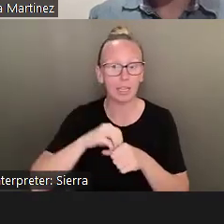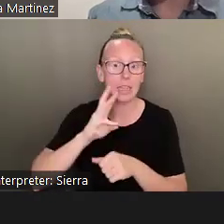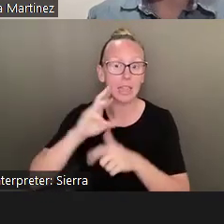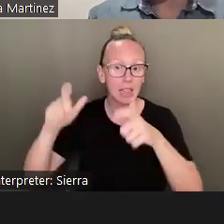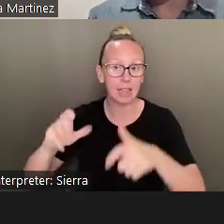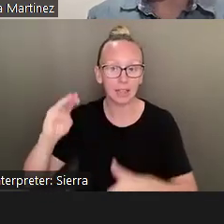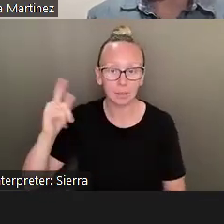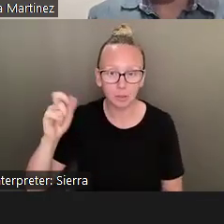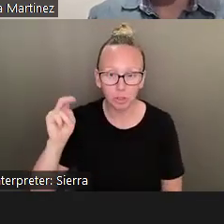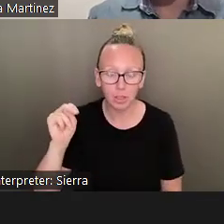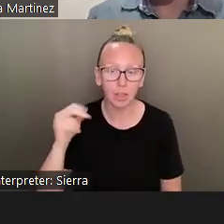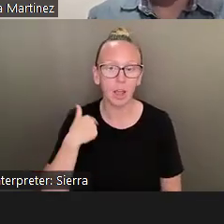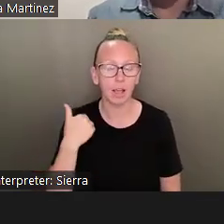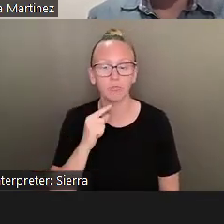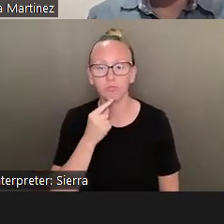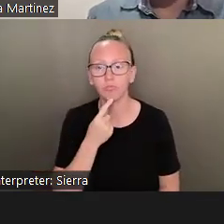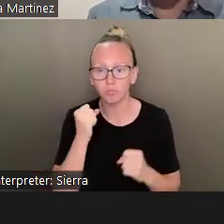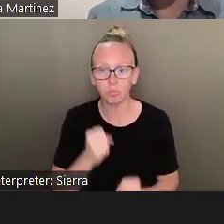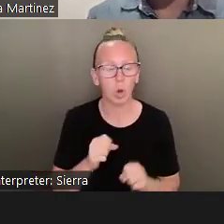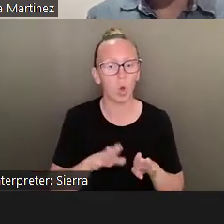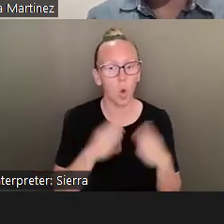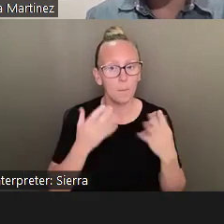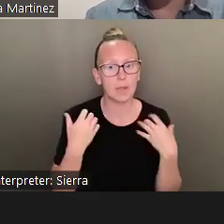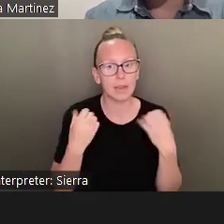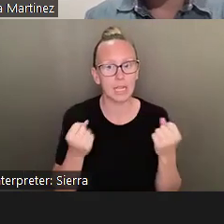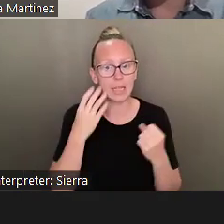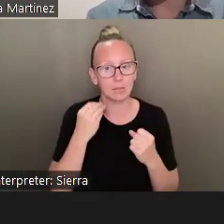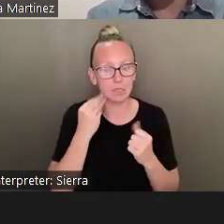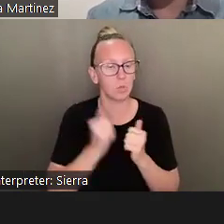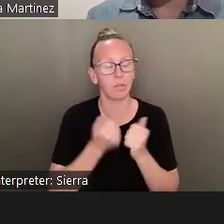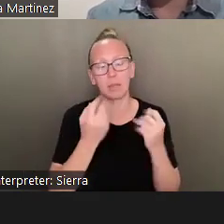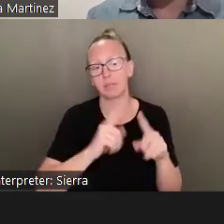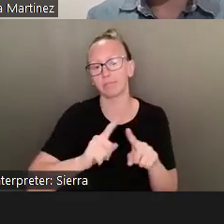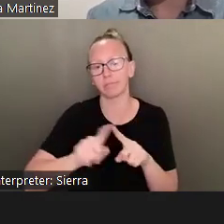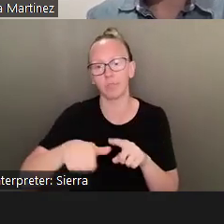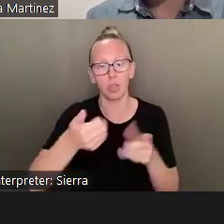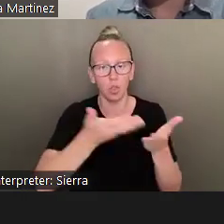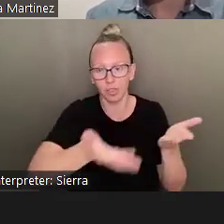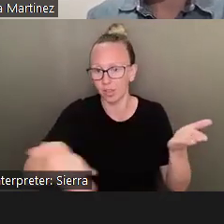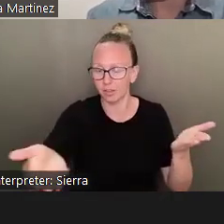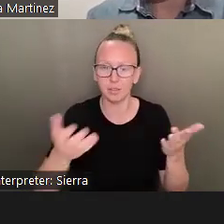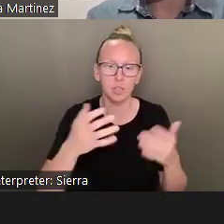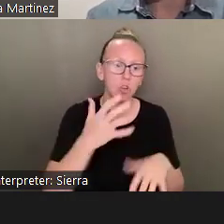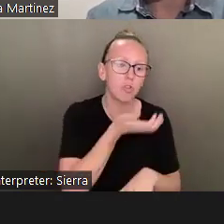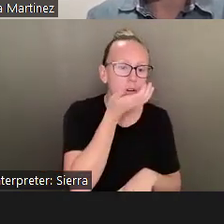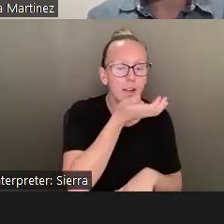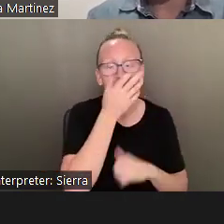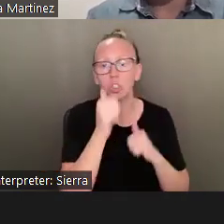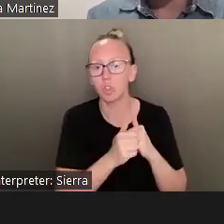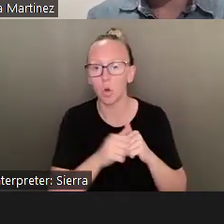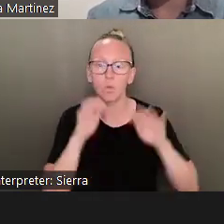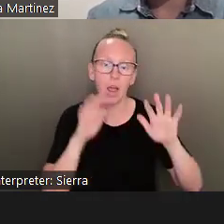profoundly opening and healing experiences with all kinds of other beings, with grass and stone and ice and birds